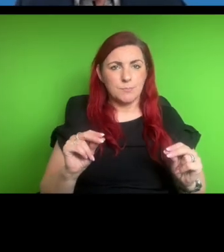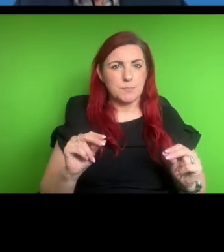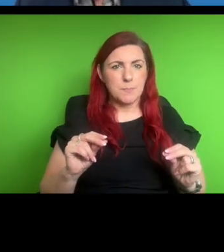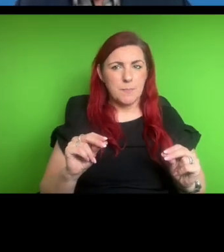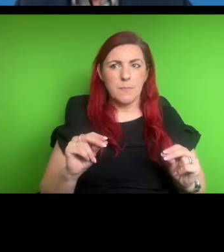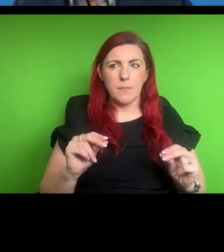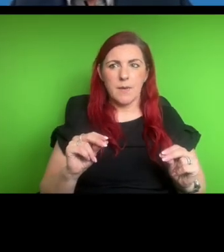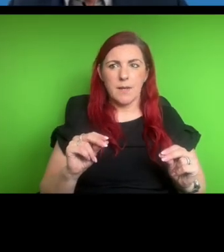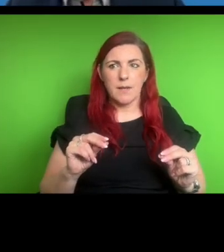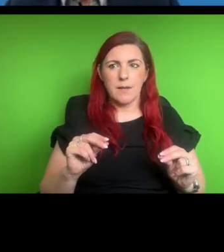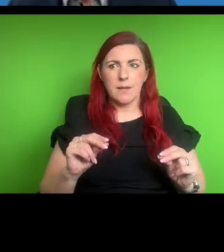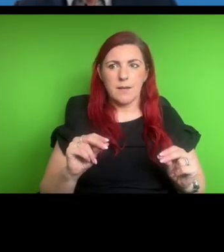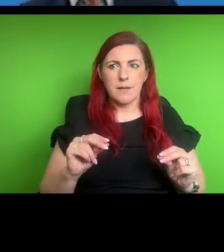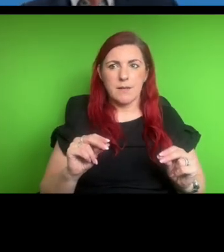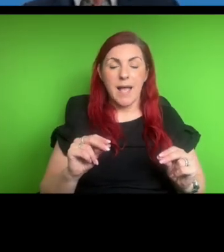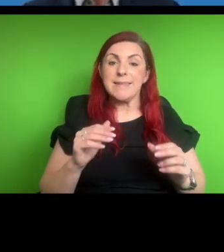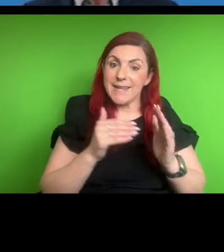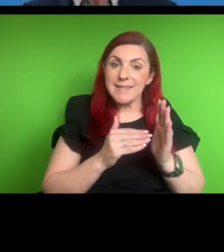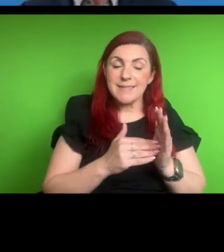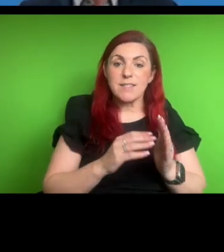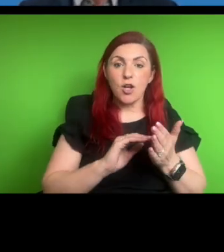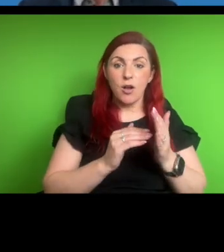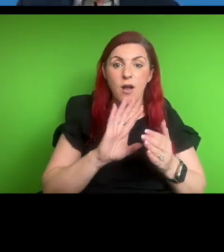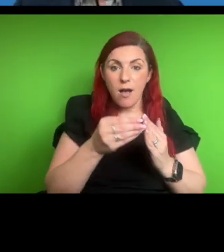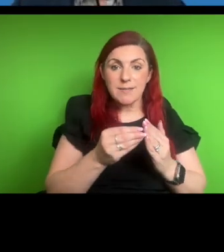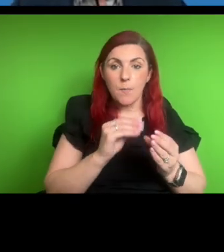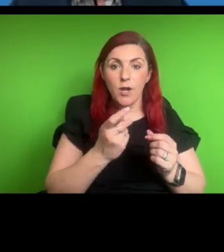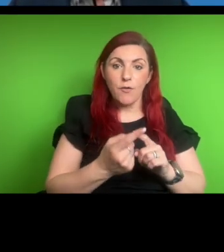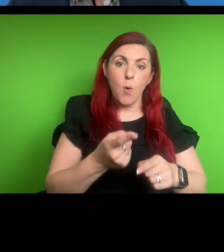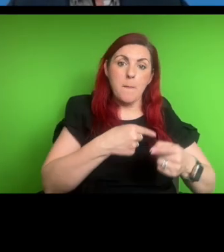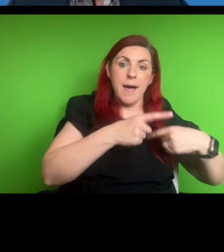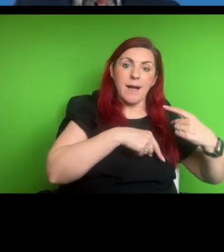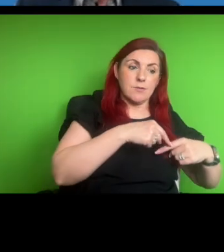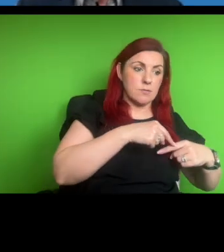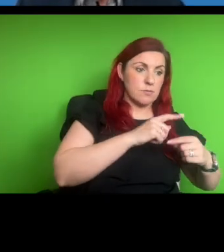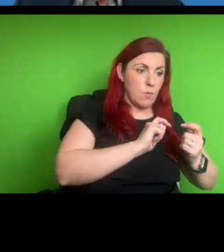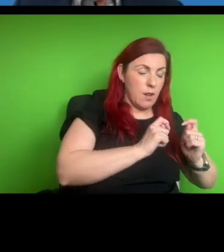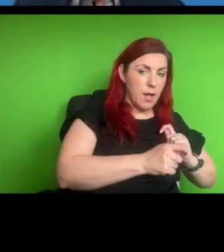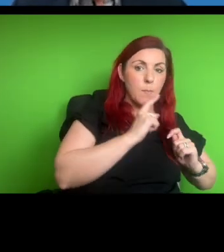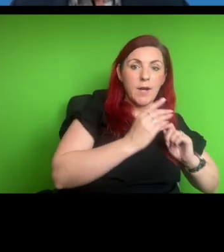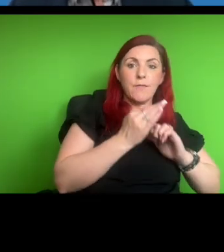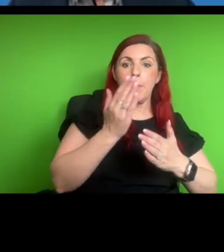websites, but not in procuring new websites, because businesses, particularly the web design